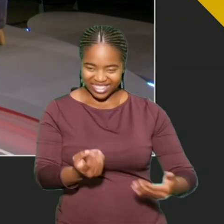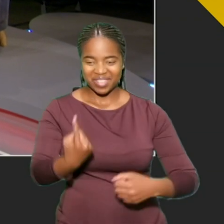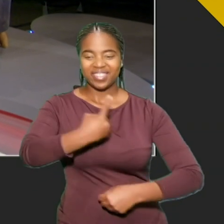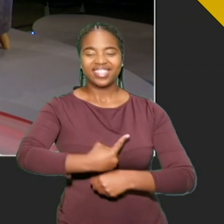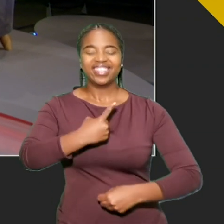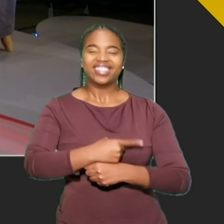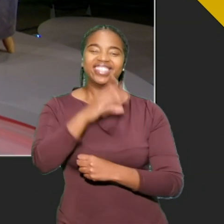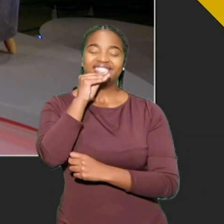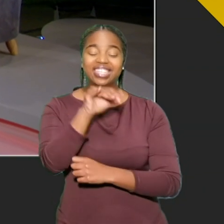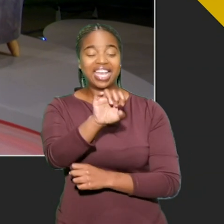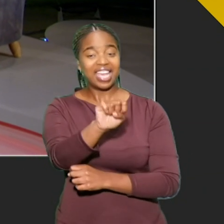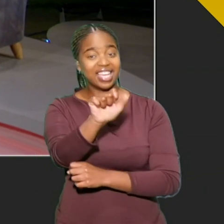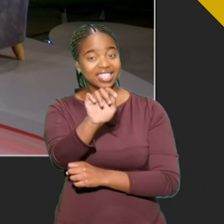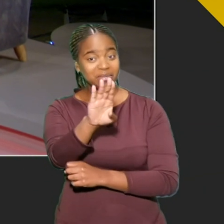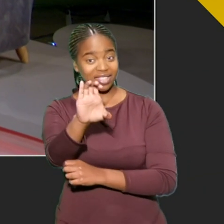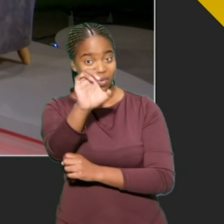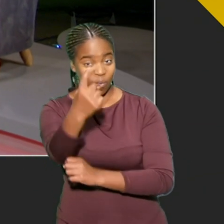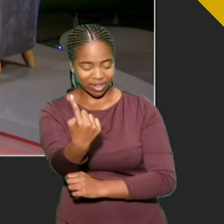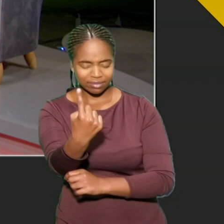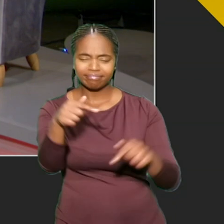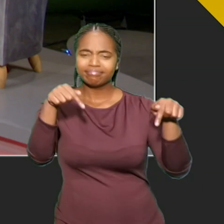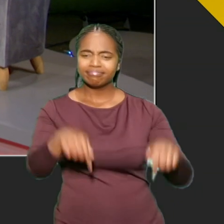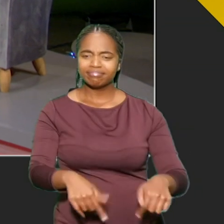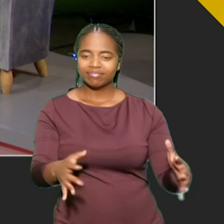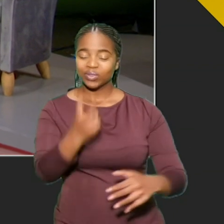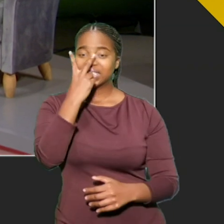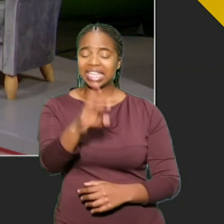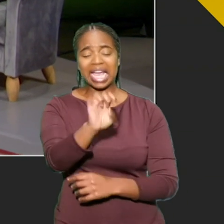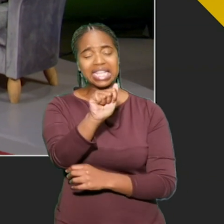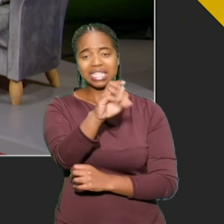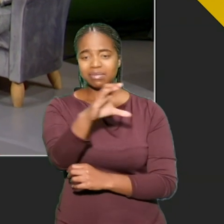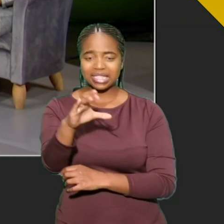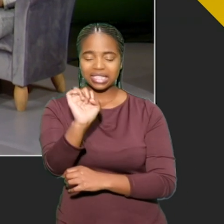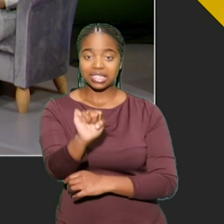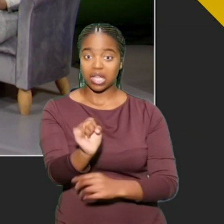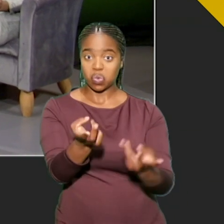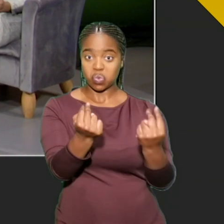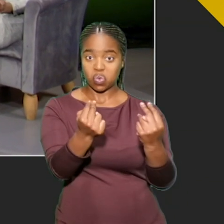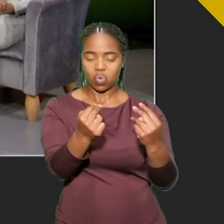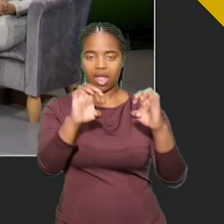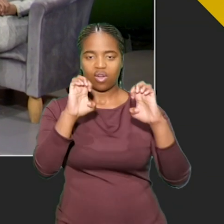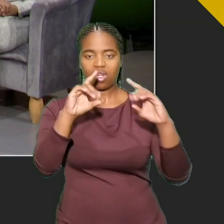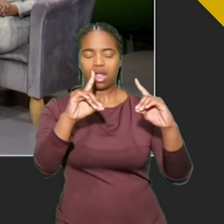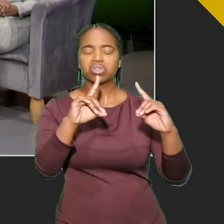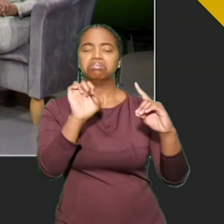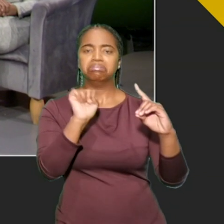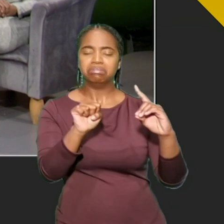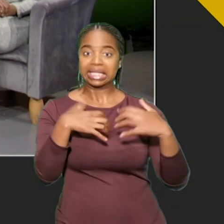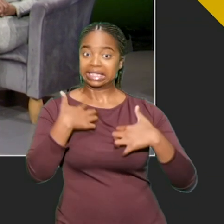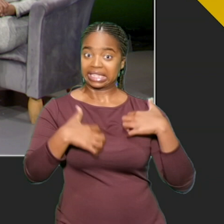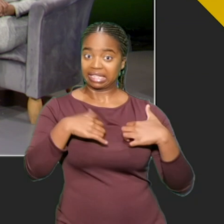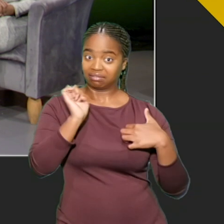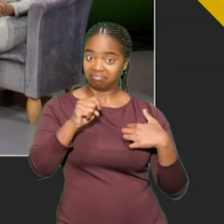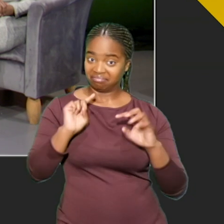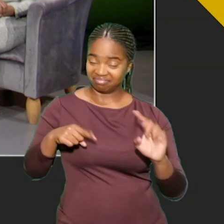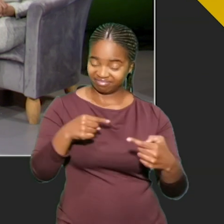Daily Thetha on SABC One. As Lekhona Kubona, the SABC has launched its education channel. It's quite exciting time for